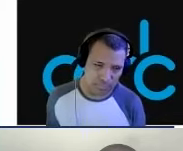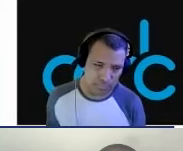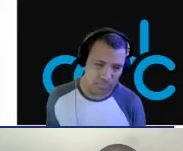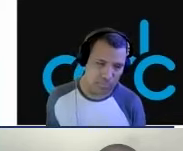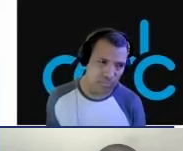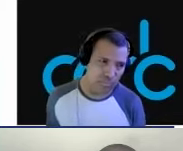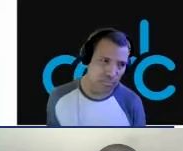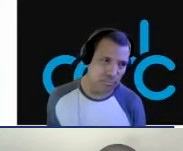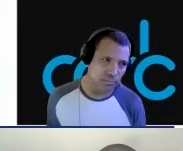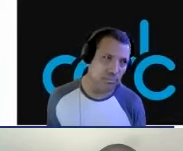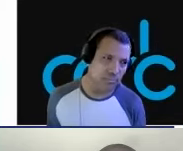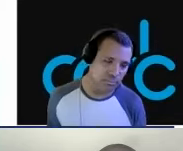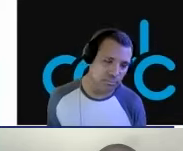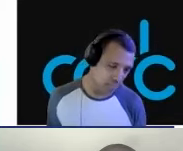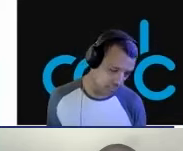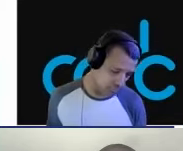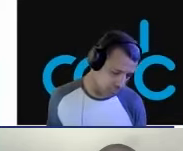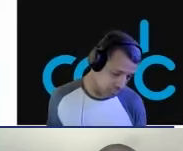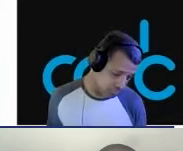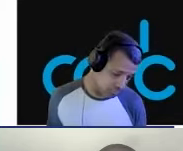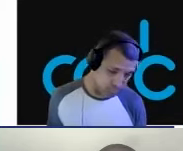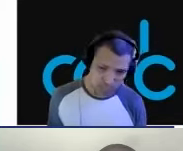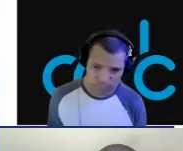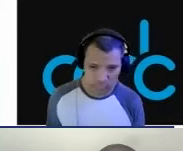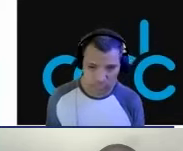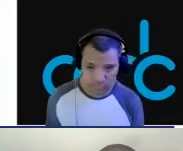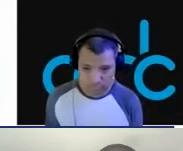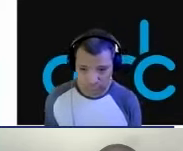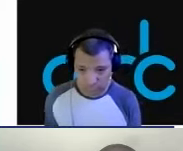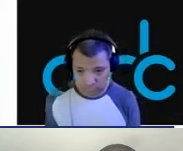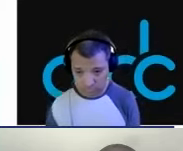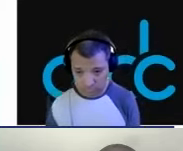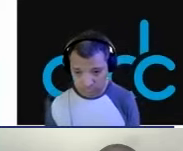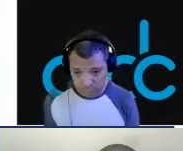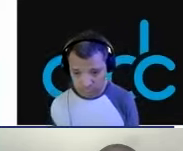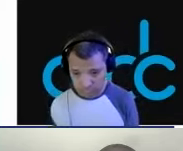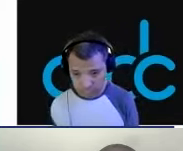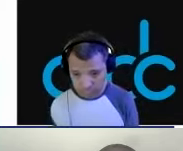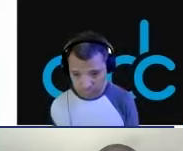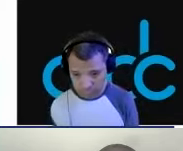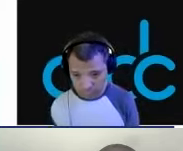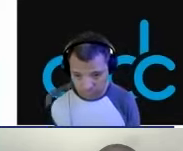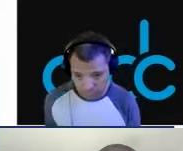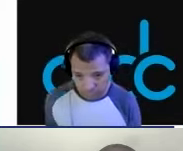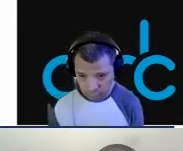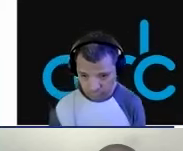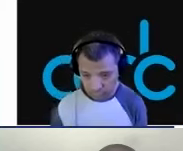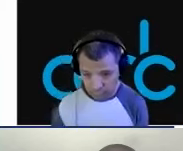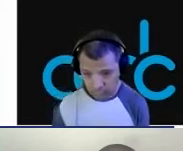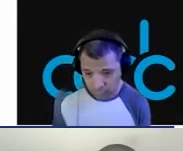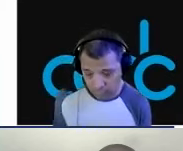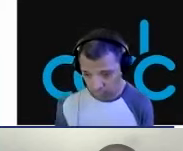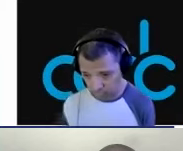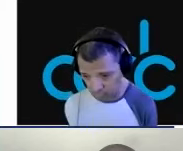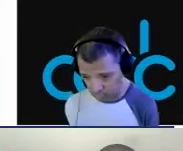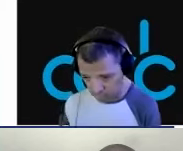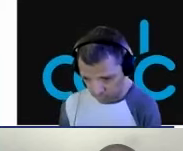the perinatal process? It's really important to both understand that, and then if there are